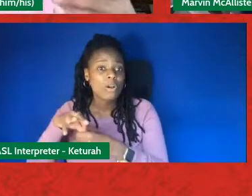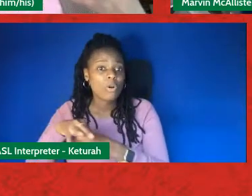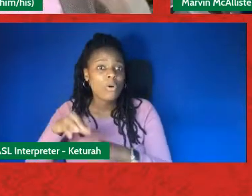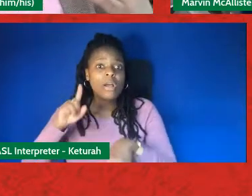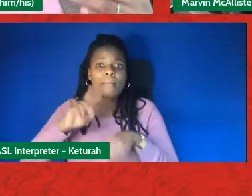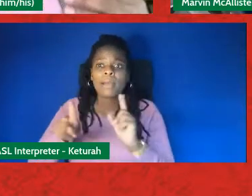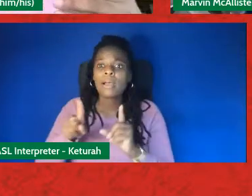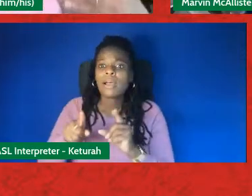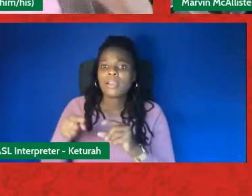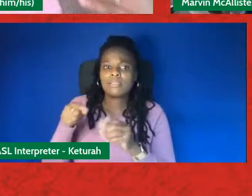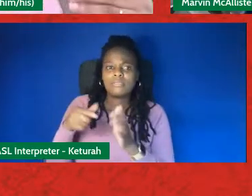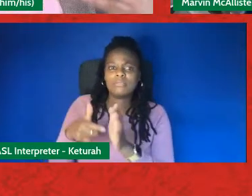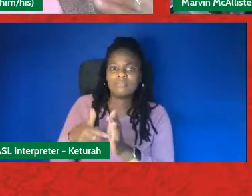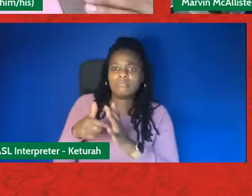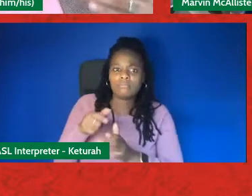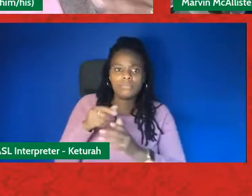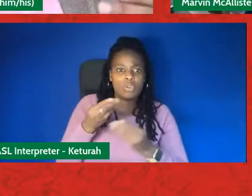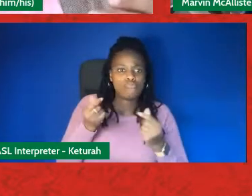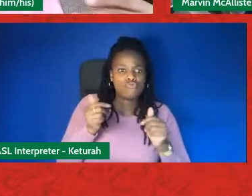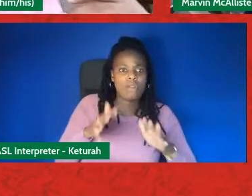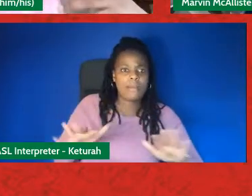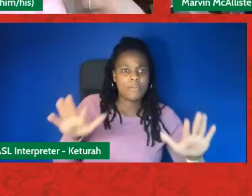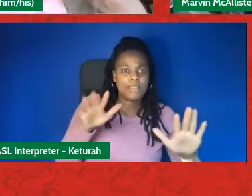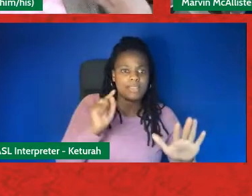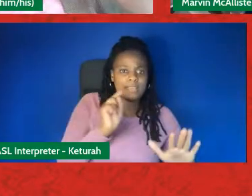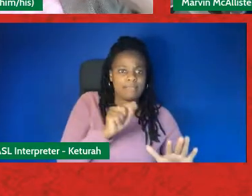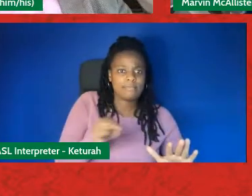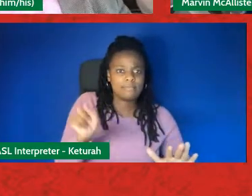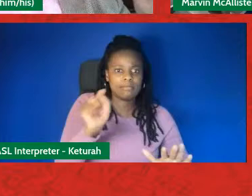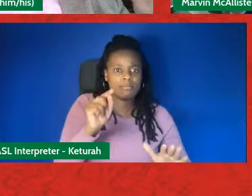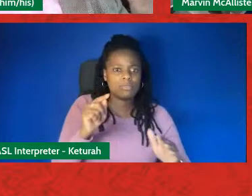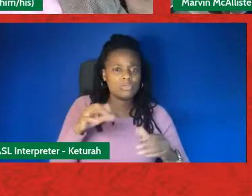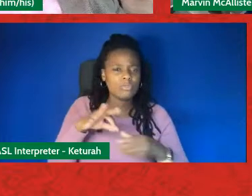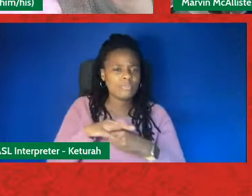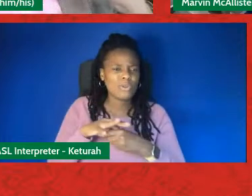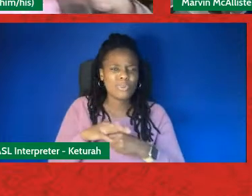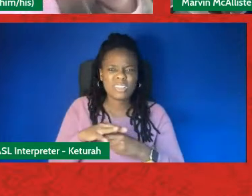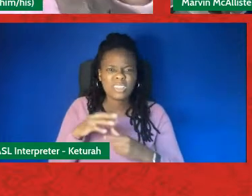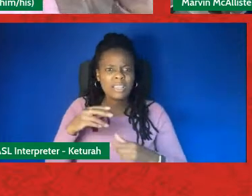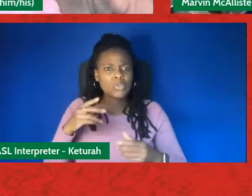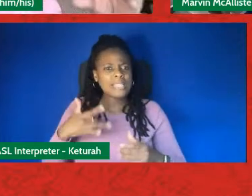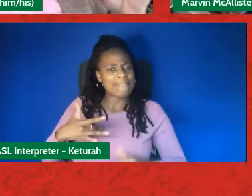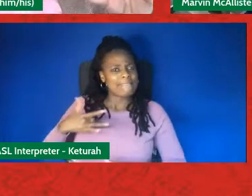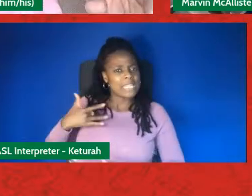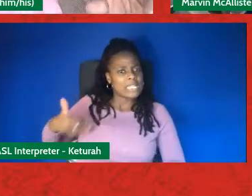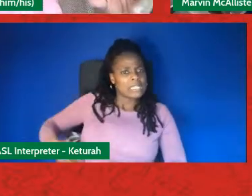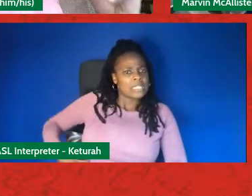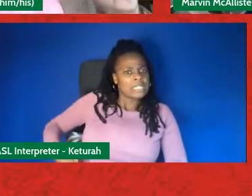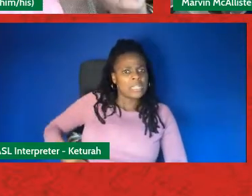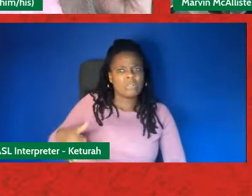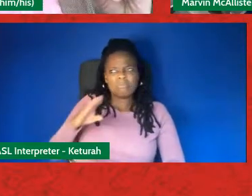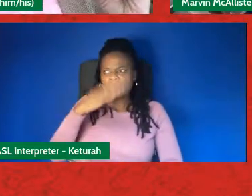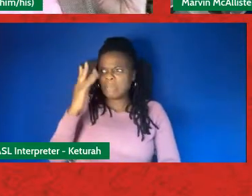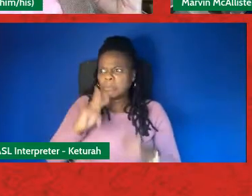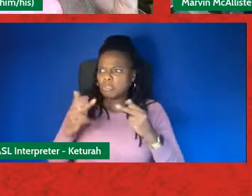there's this threat of blackness, black power, blacks taking over everything. And I go on this slight